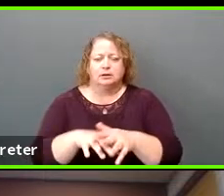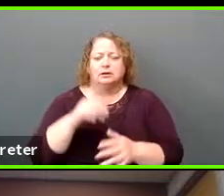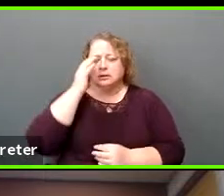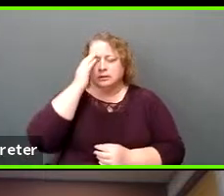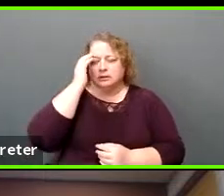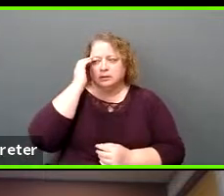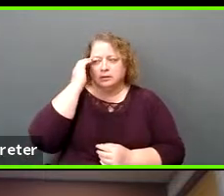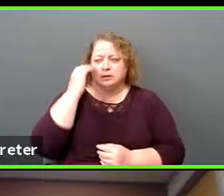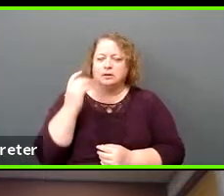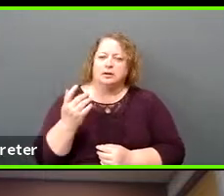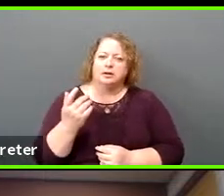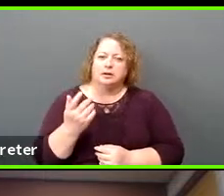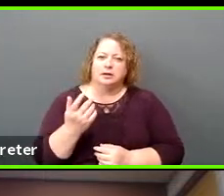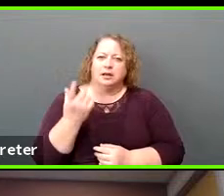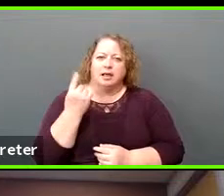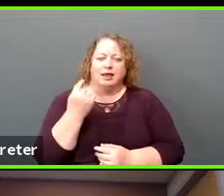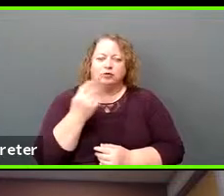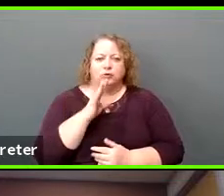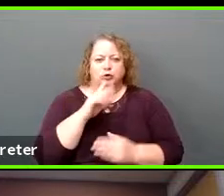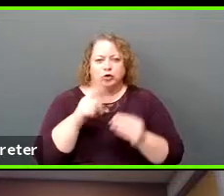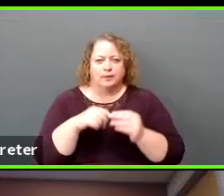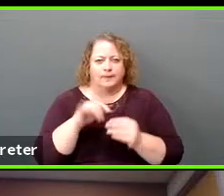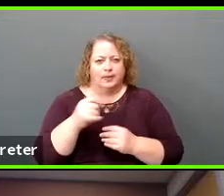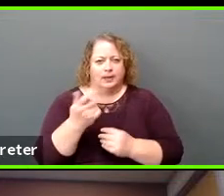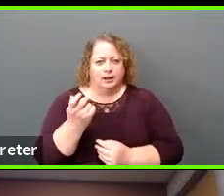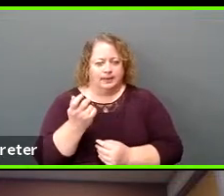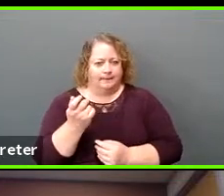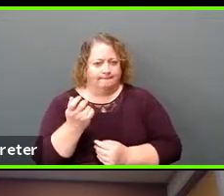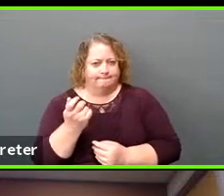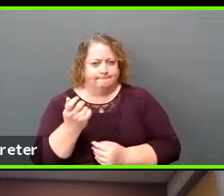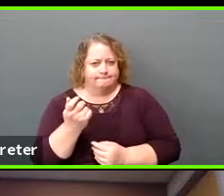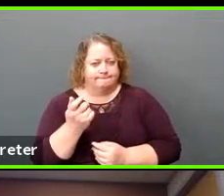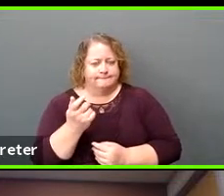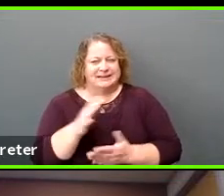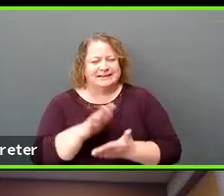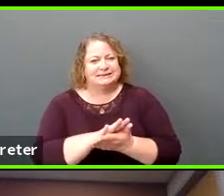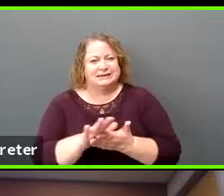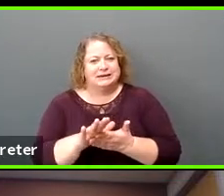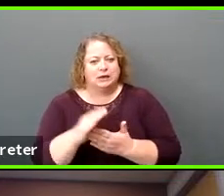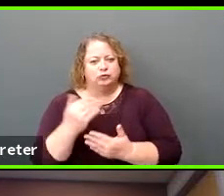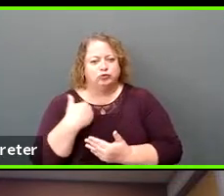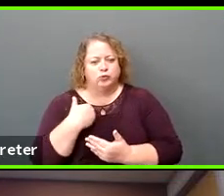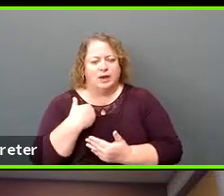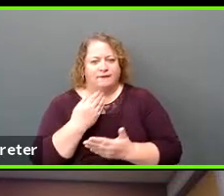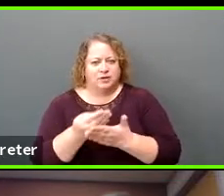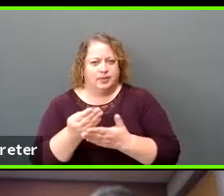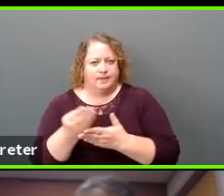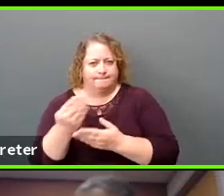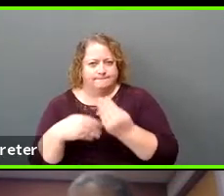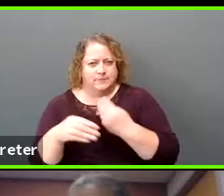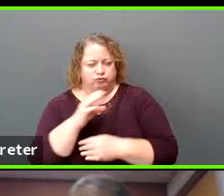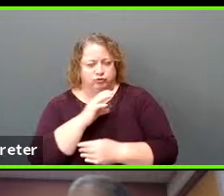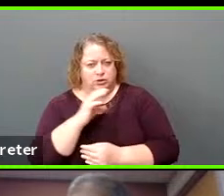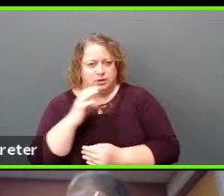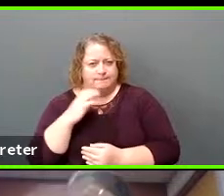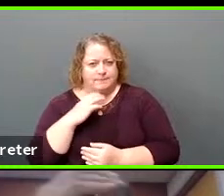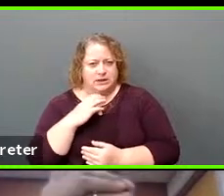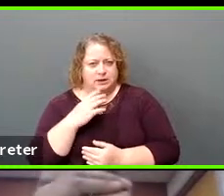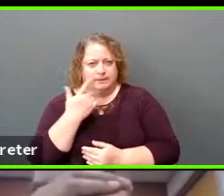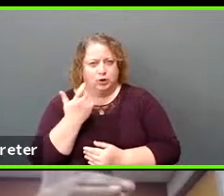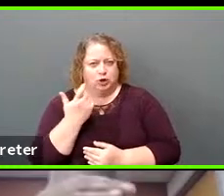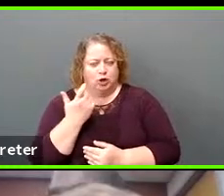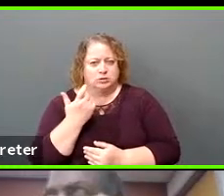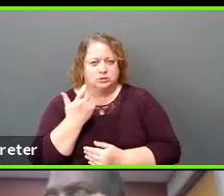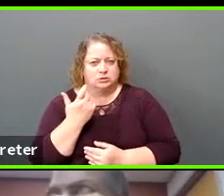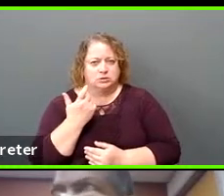We kind of talked a little bit about that last year. It's kind of nice to have the budget committee because